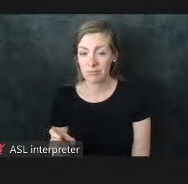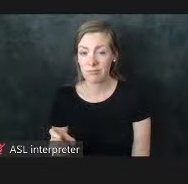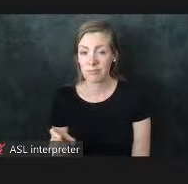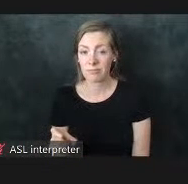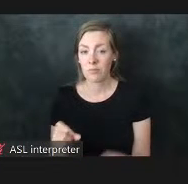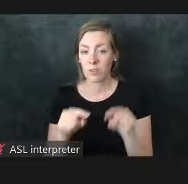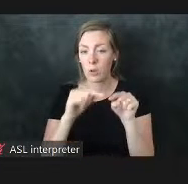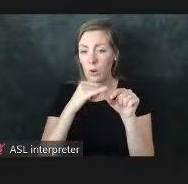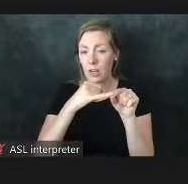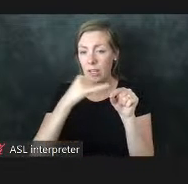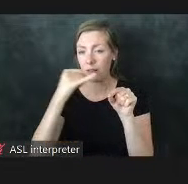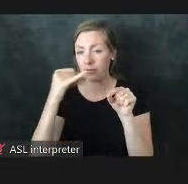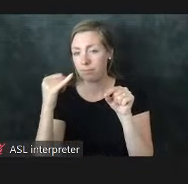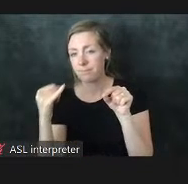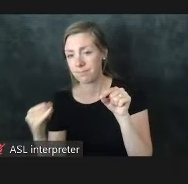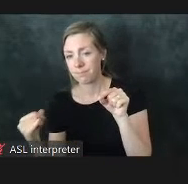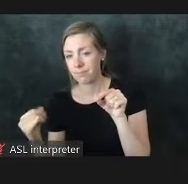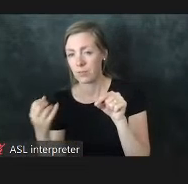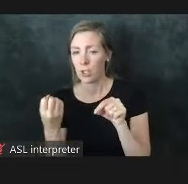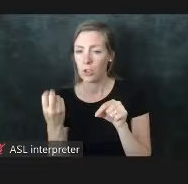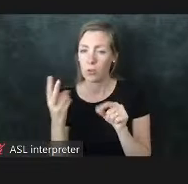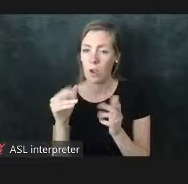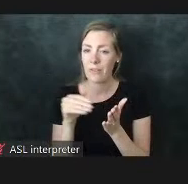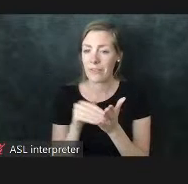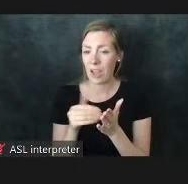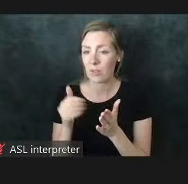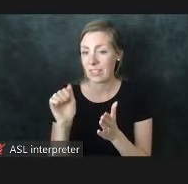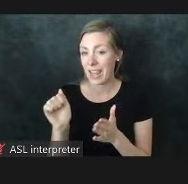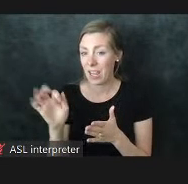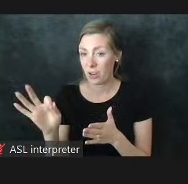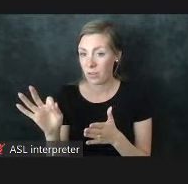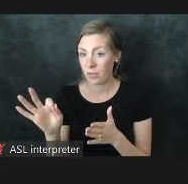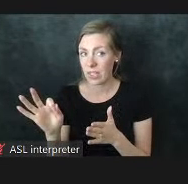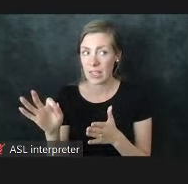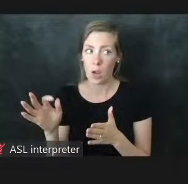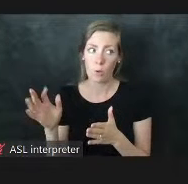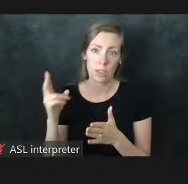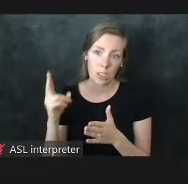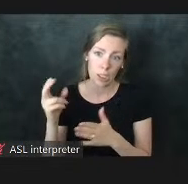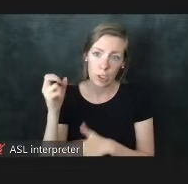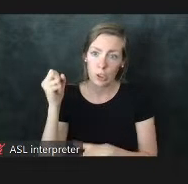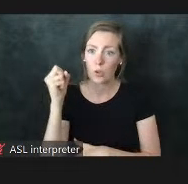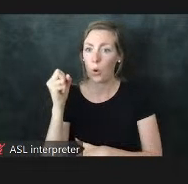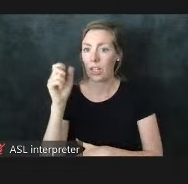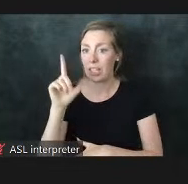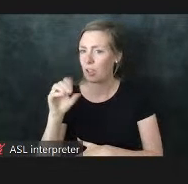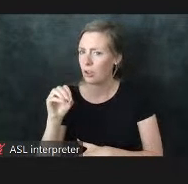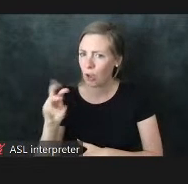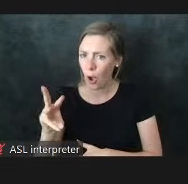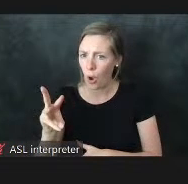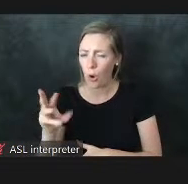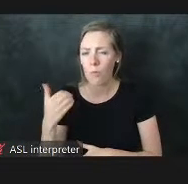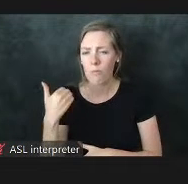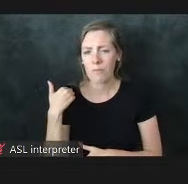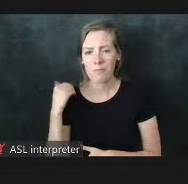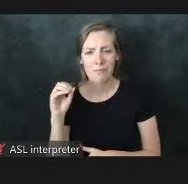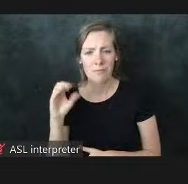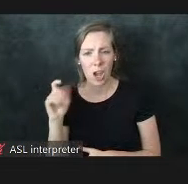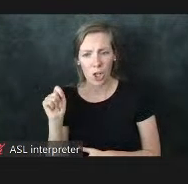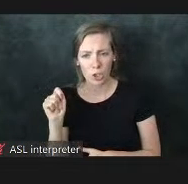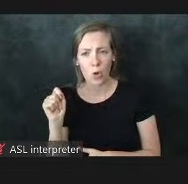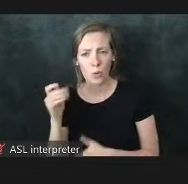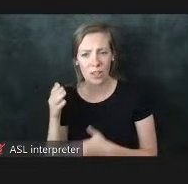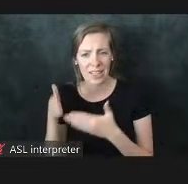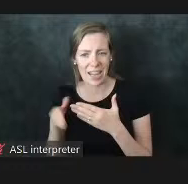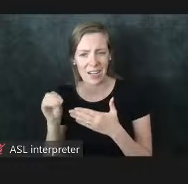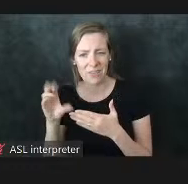down to about 12,000, historically low levels that the reservoir dropped to Están a niveles October of last year.